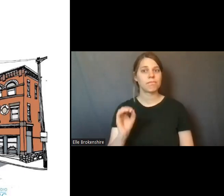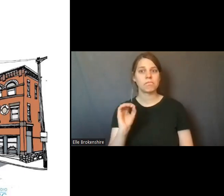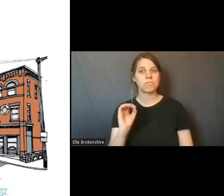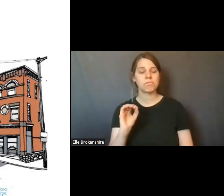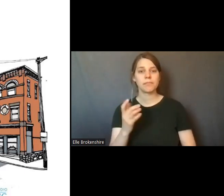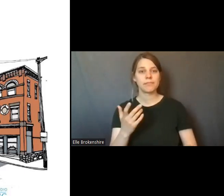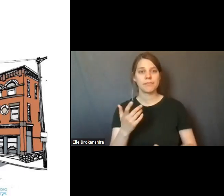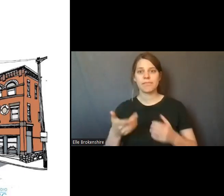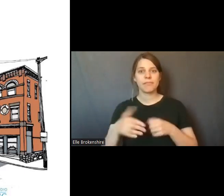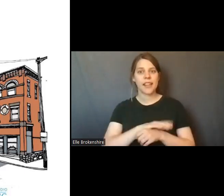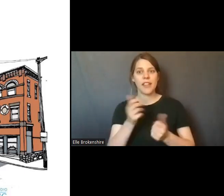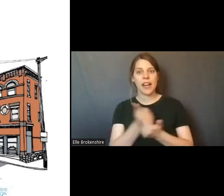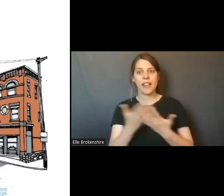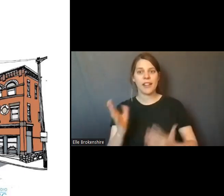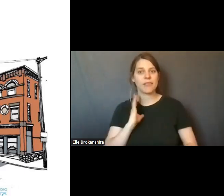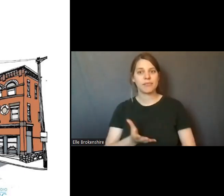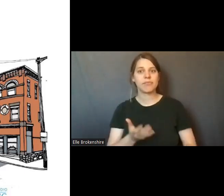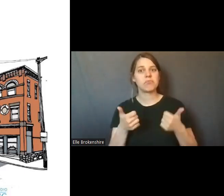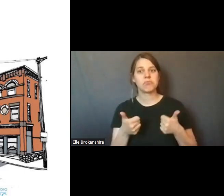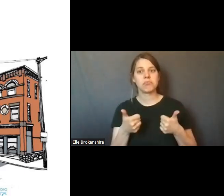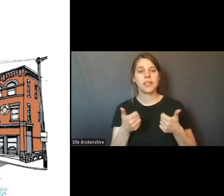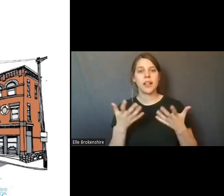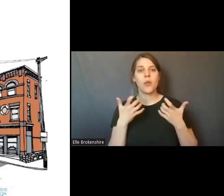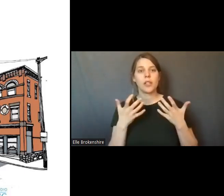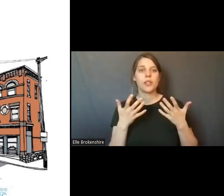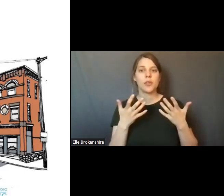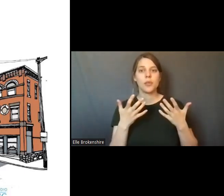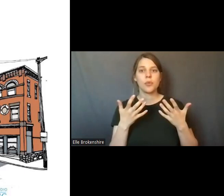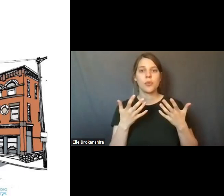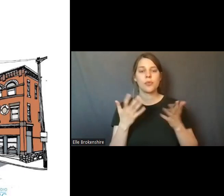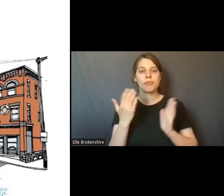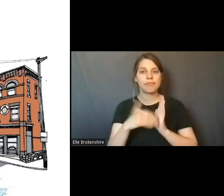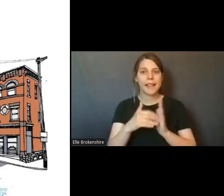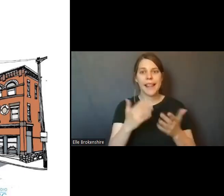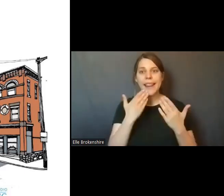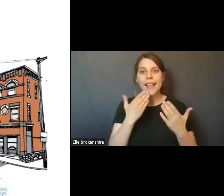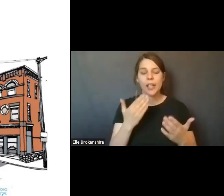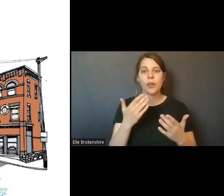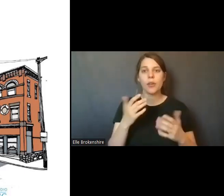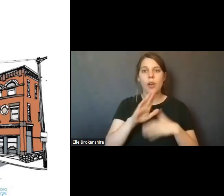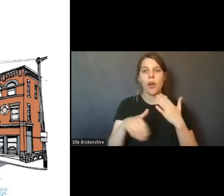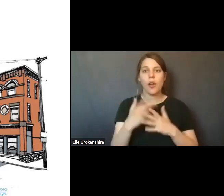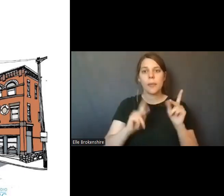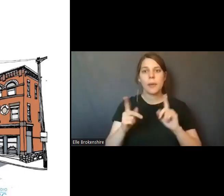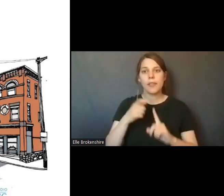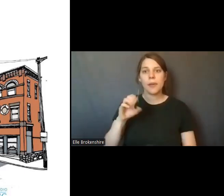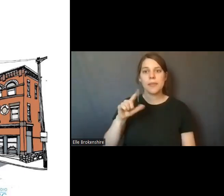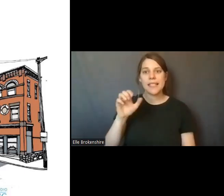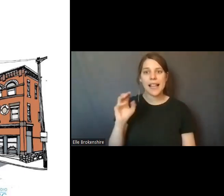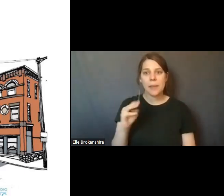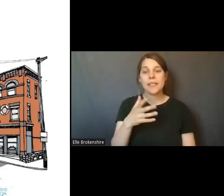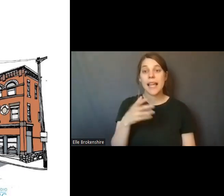it very well. I'd like to replicate the same thank you to all the folks from Salem's, but also thank